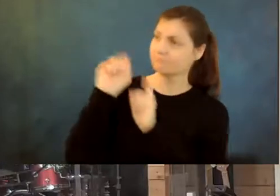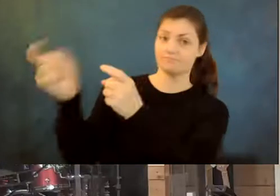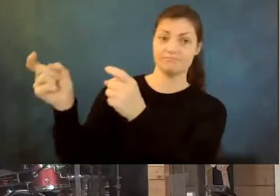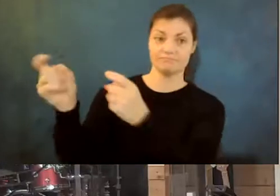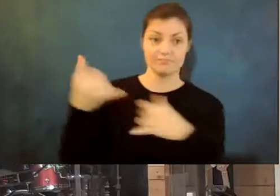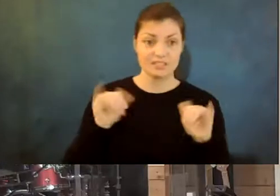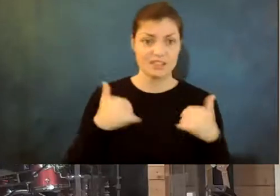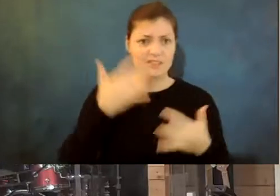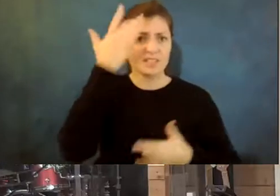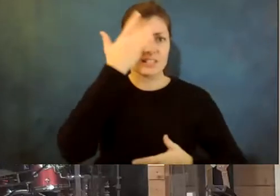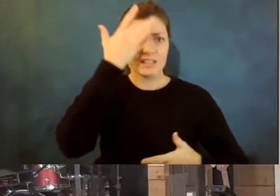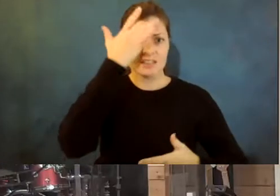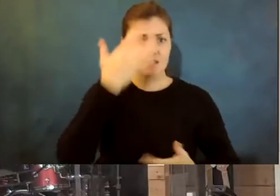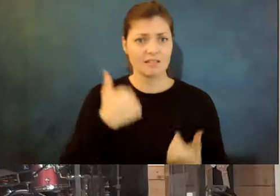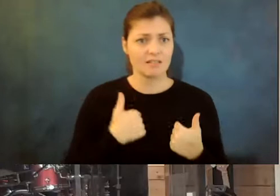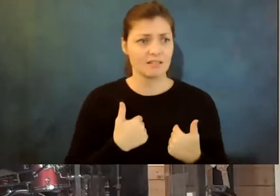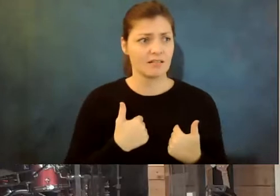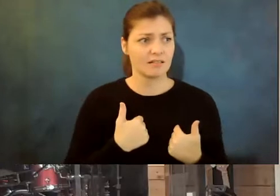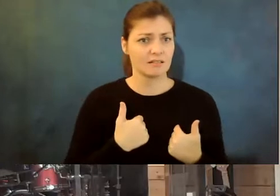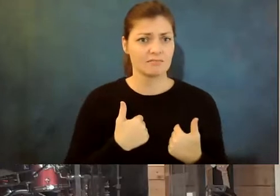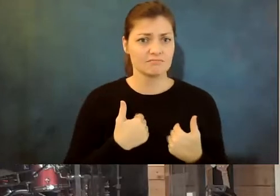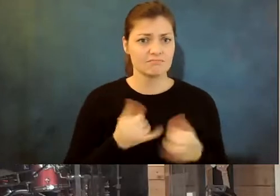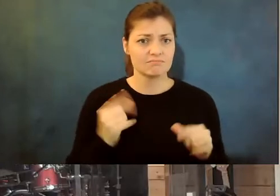you still had sickness in your body.